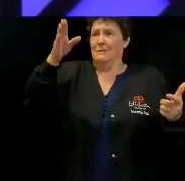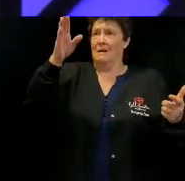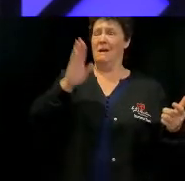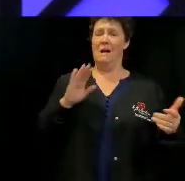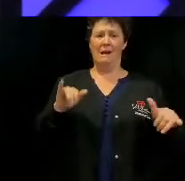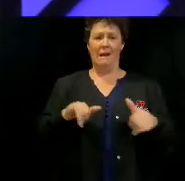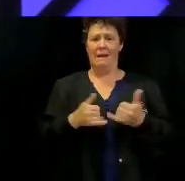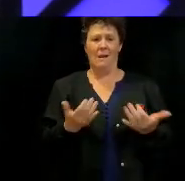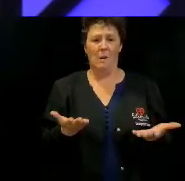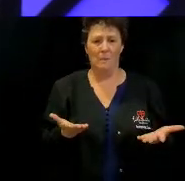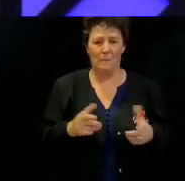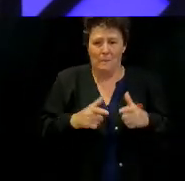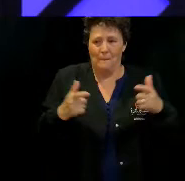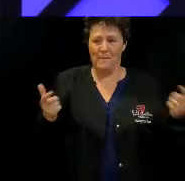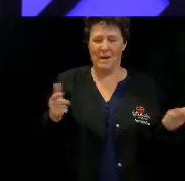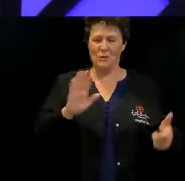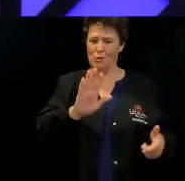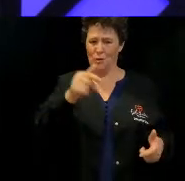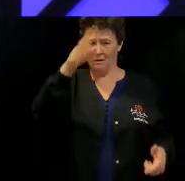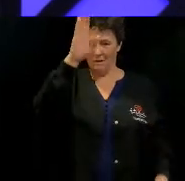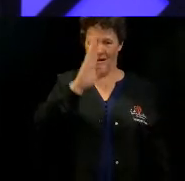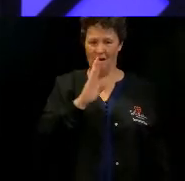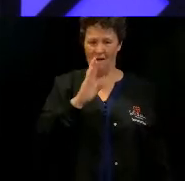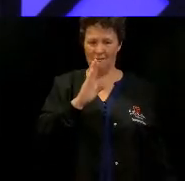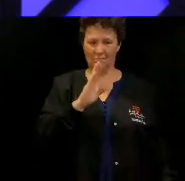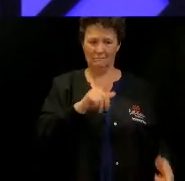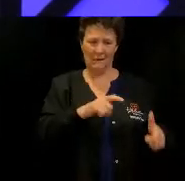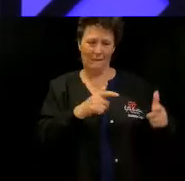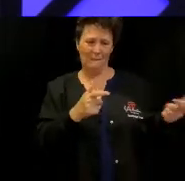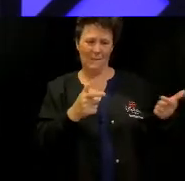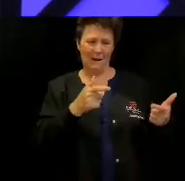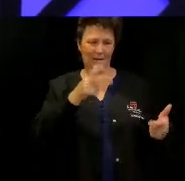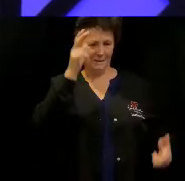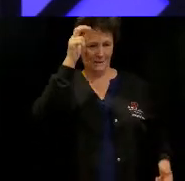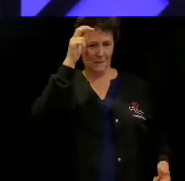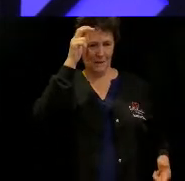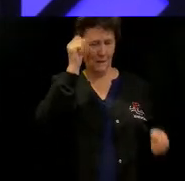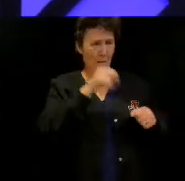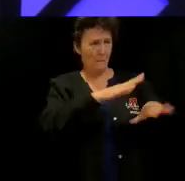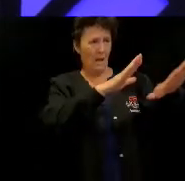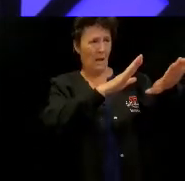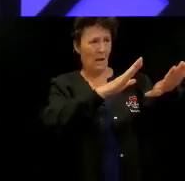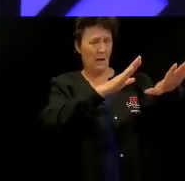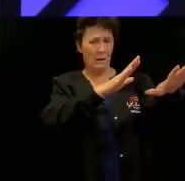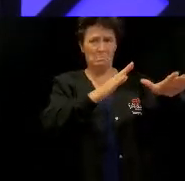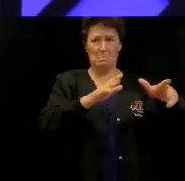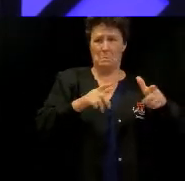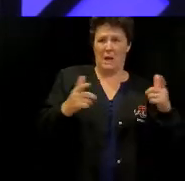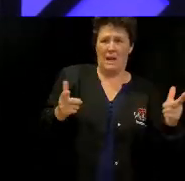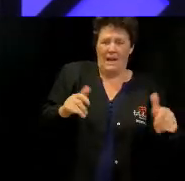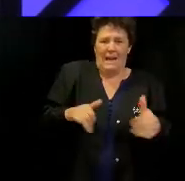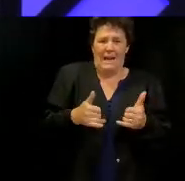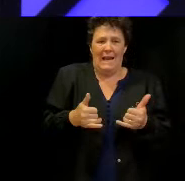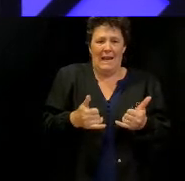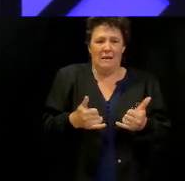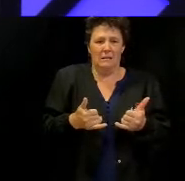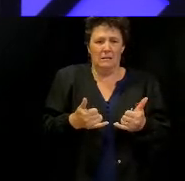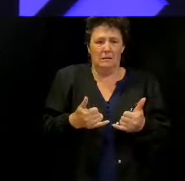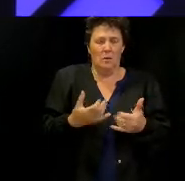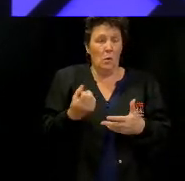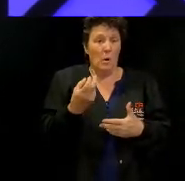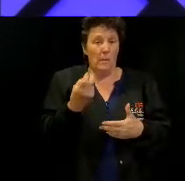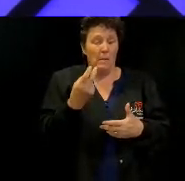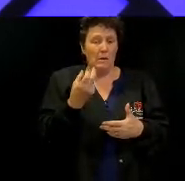Amen. Come on. How big's your God? How big's the devil? How big's the mountain? How big's God? Right? Remember those 12 spies that went